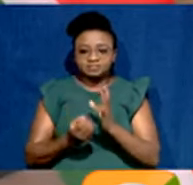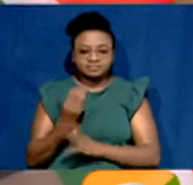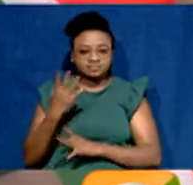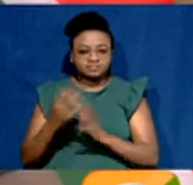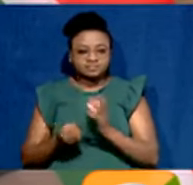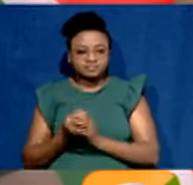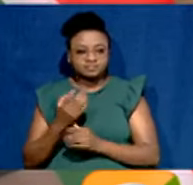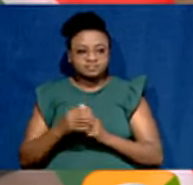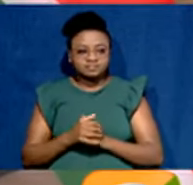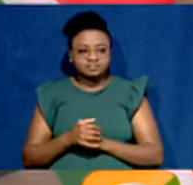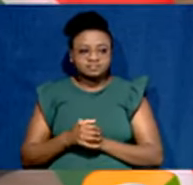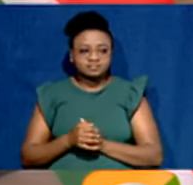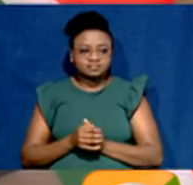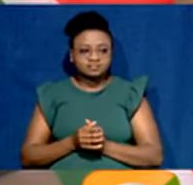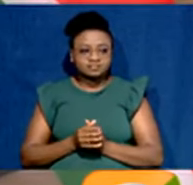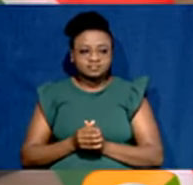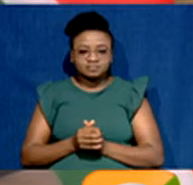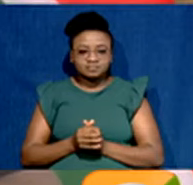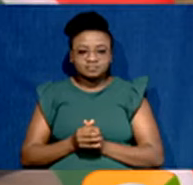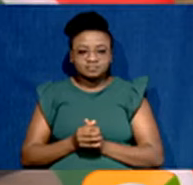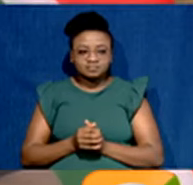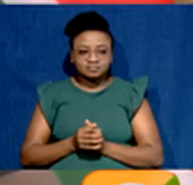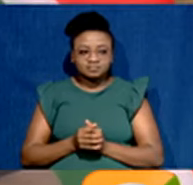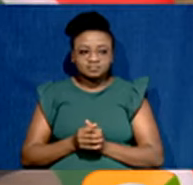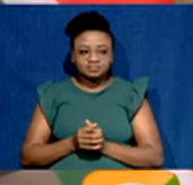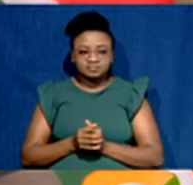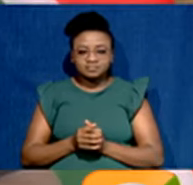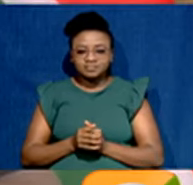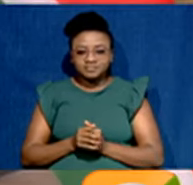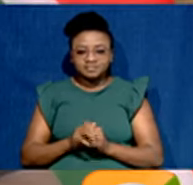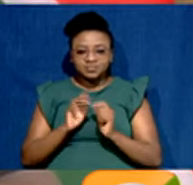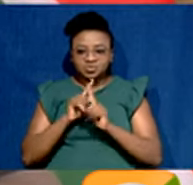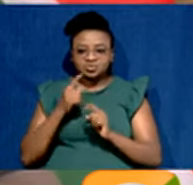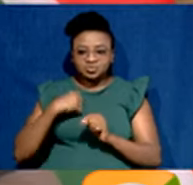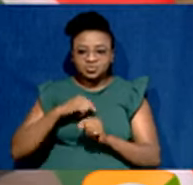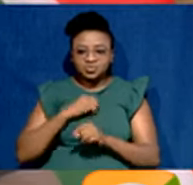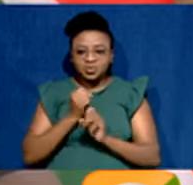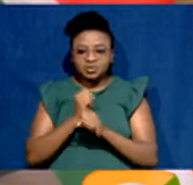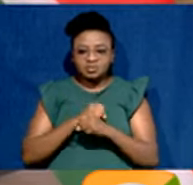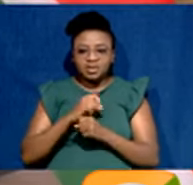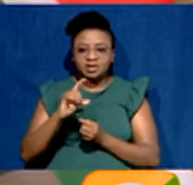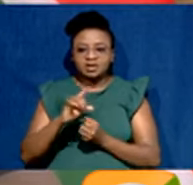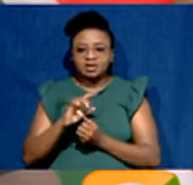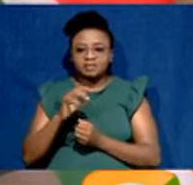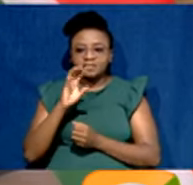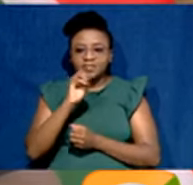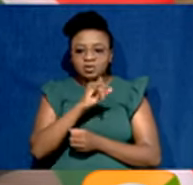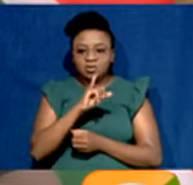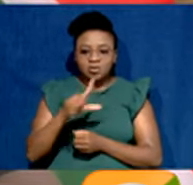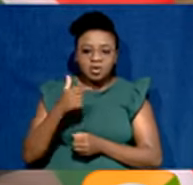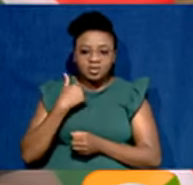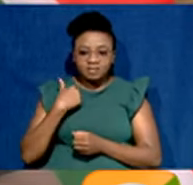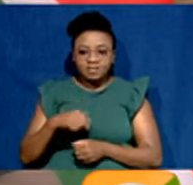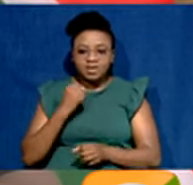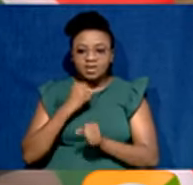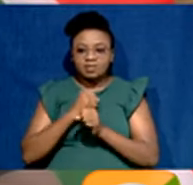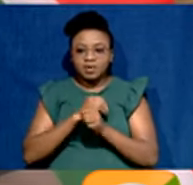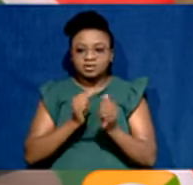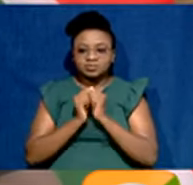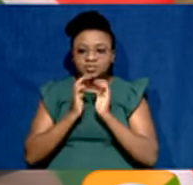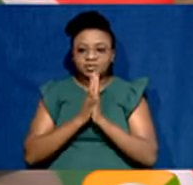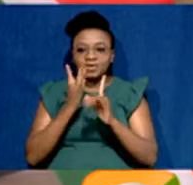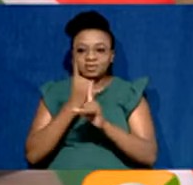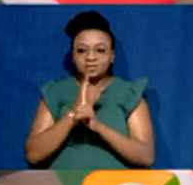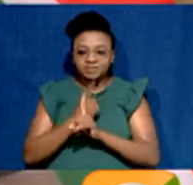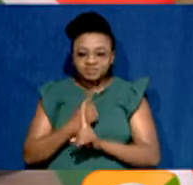full scale into the space of edible oil that we are importing. I am working with different governors.